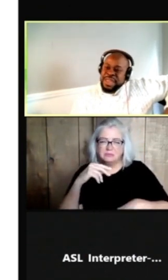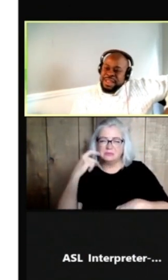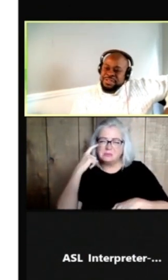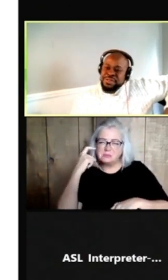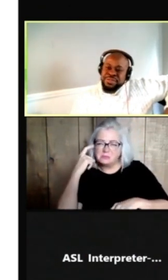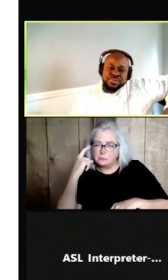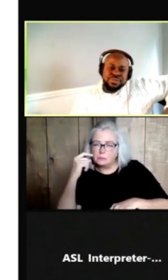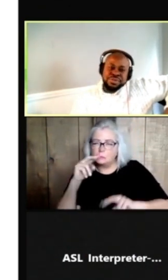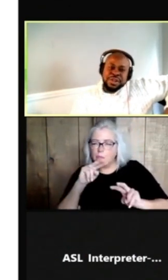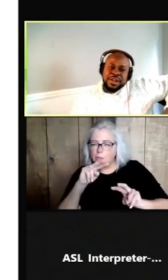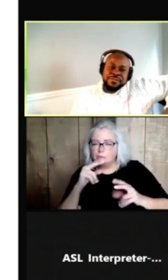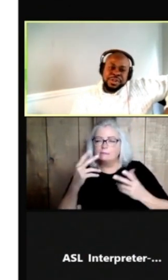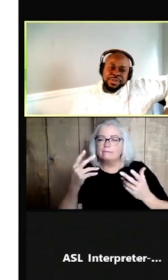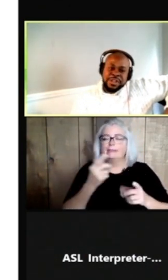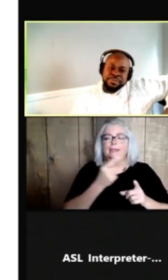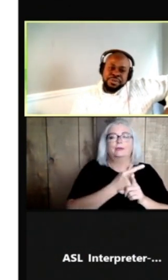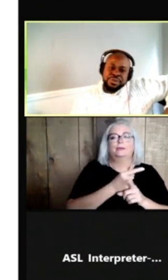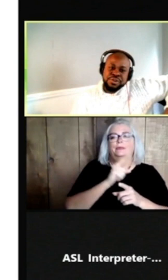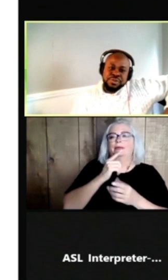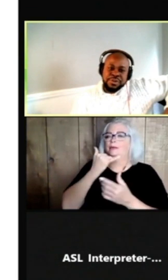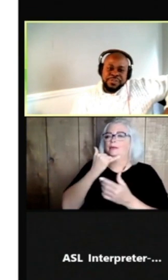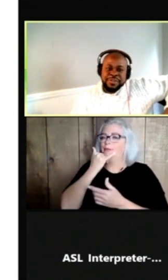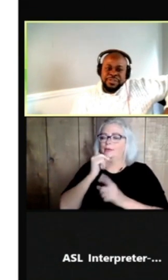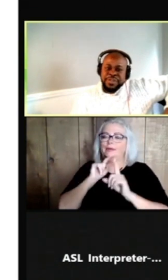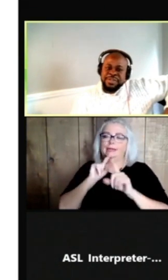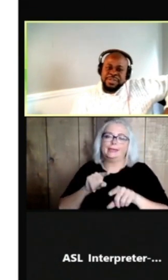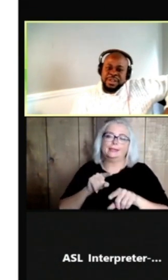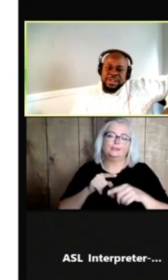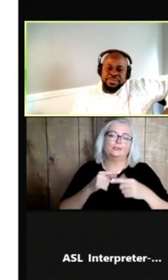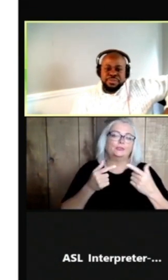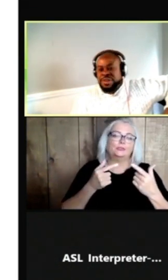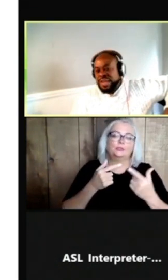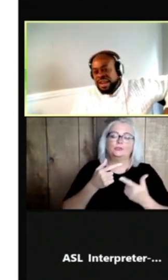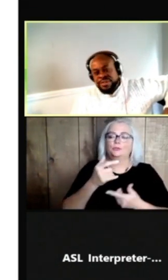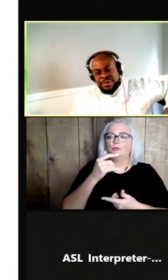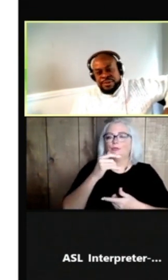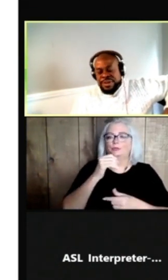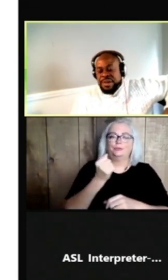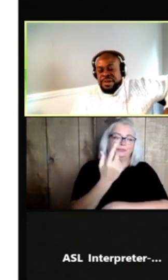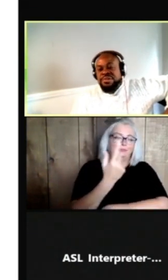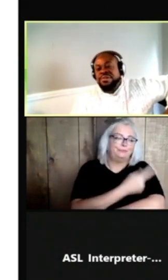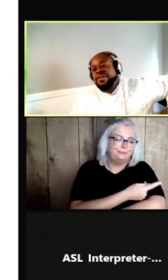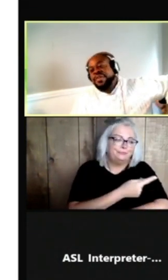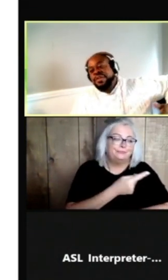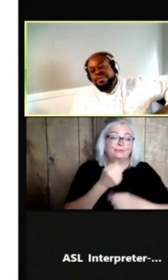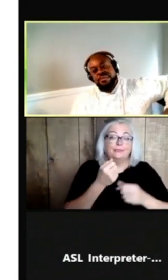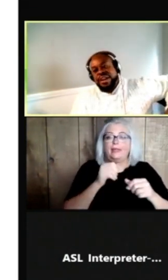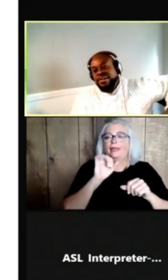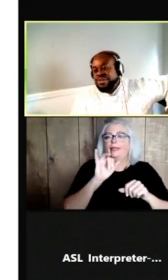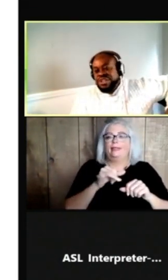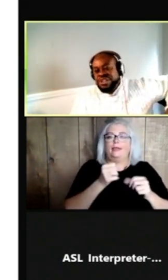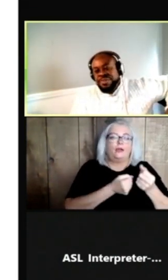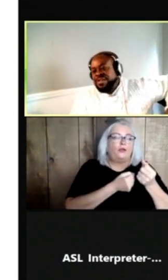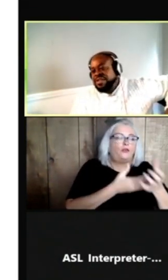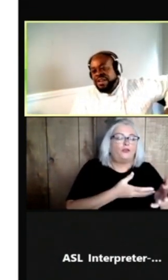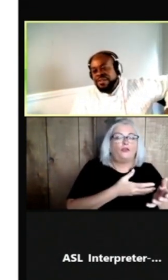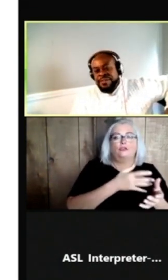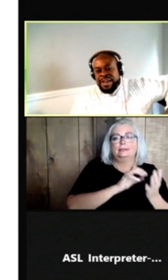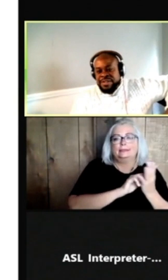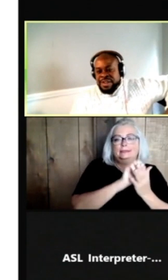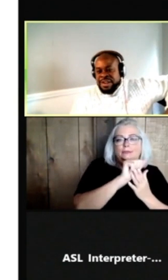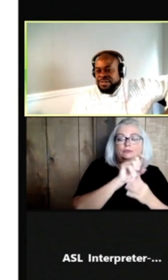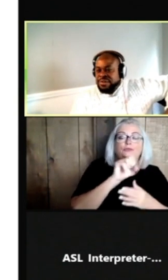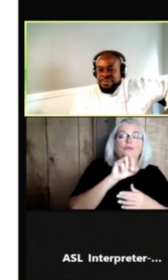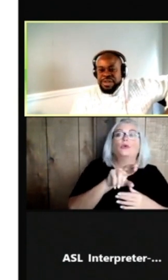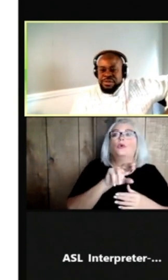and wrong answers to whether or not, for example, the coronavirus vaccine can promote cancer, or if there's a microchip inside of